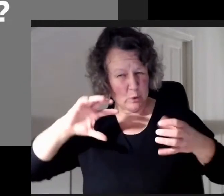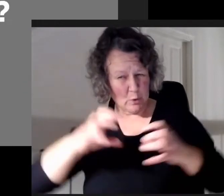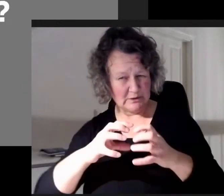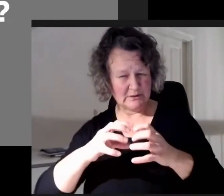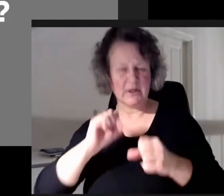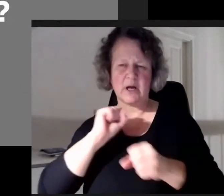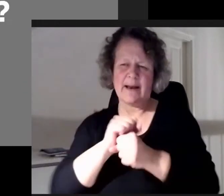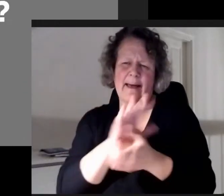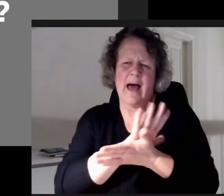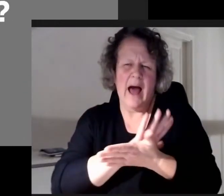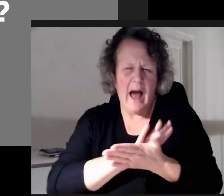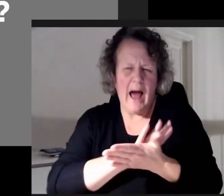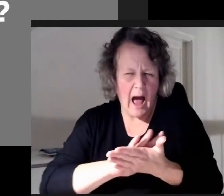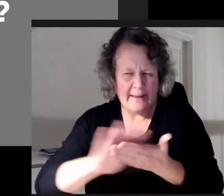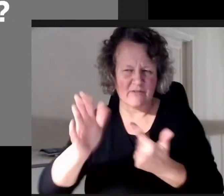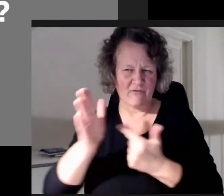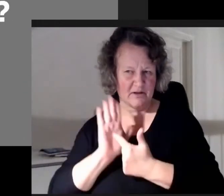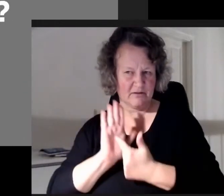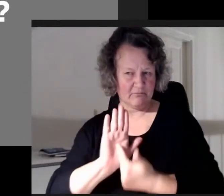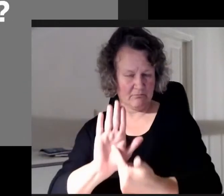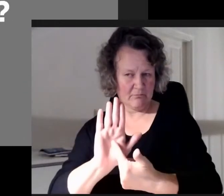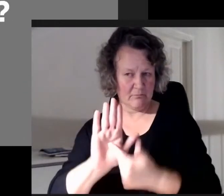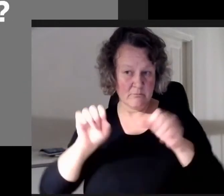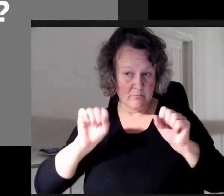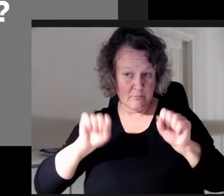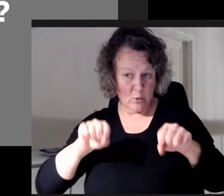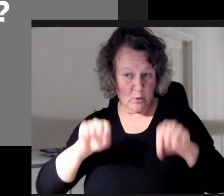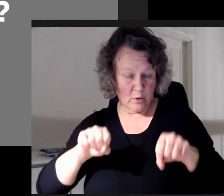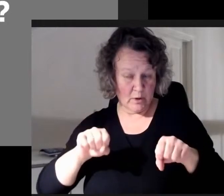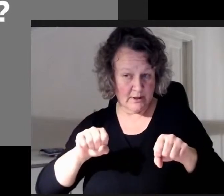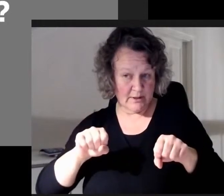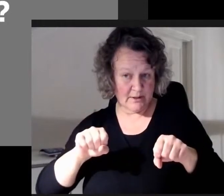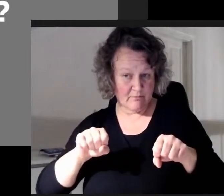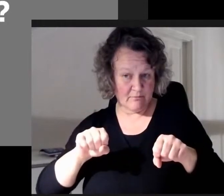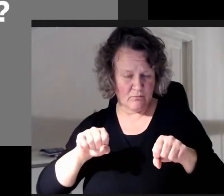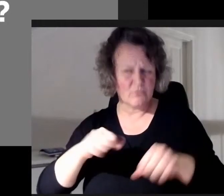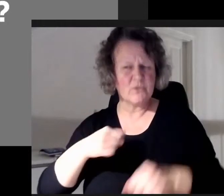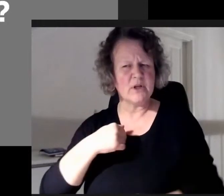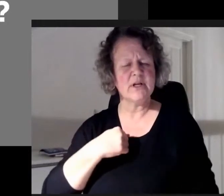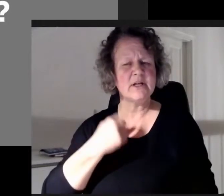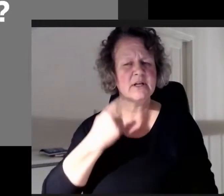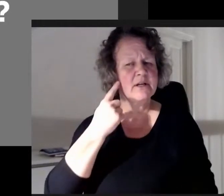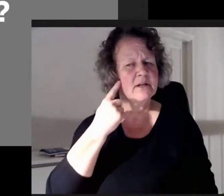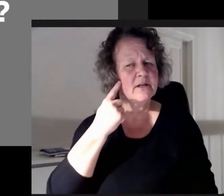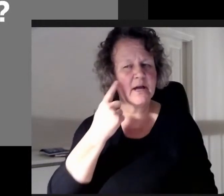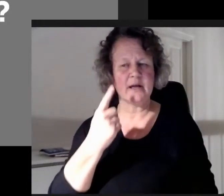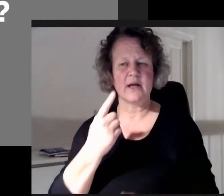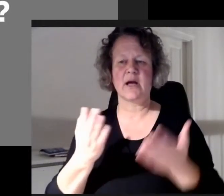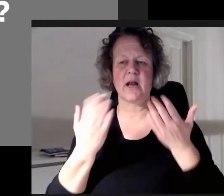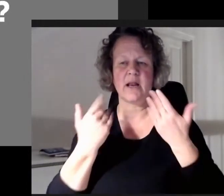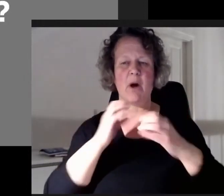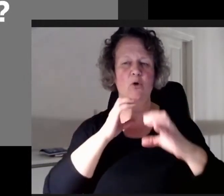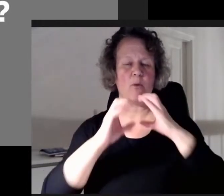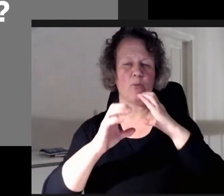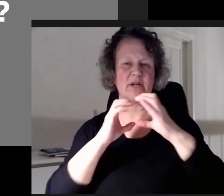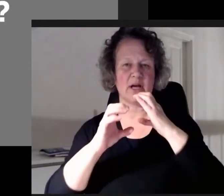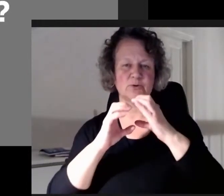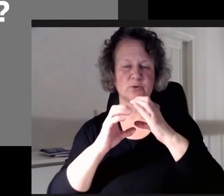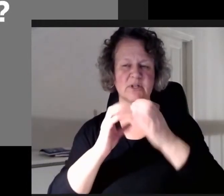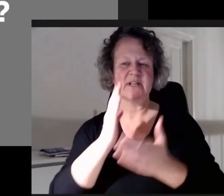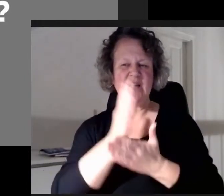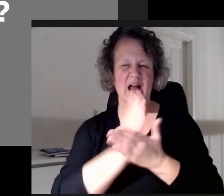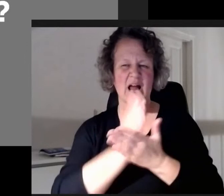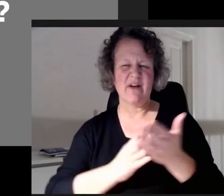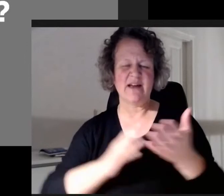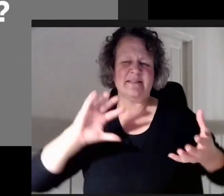According to my opinion, how can you treat with climate communication? And one of these items is, to which extent do I